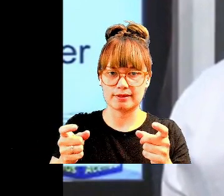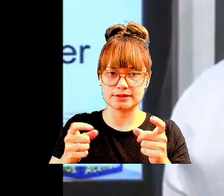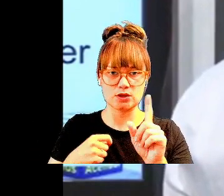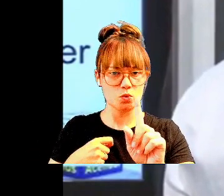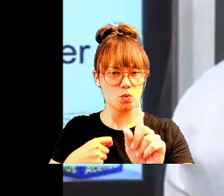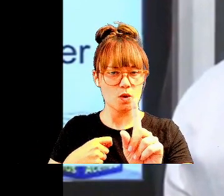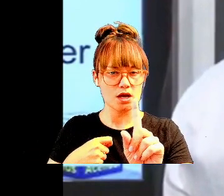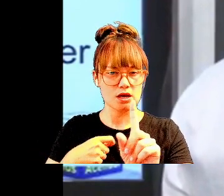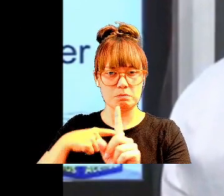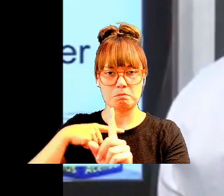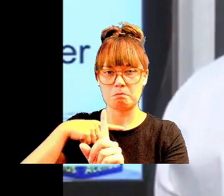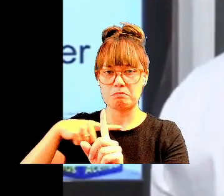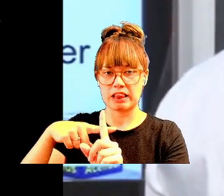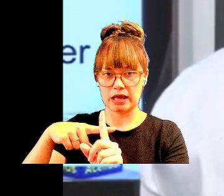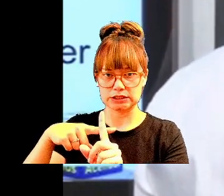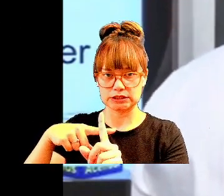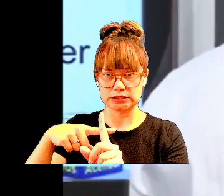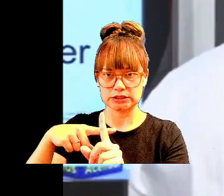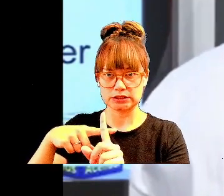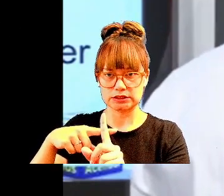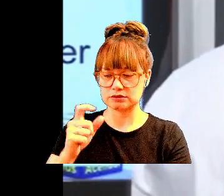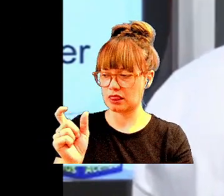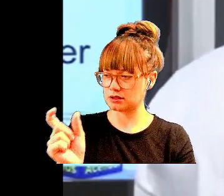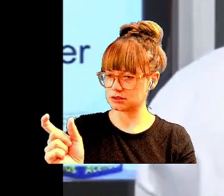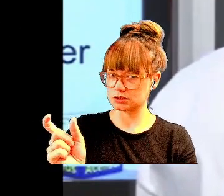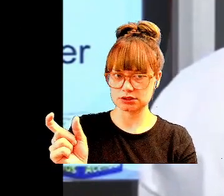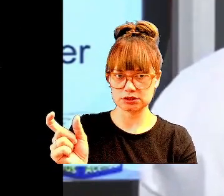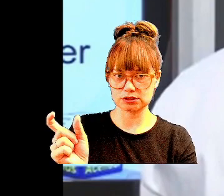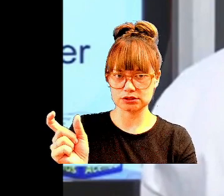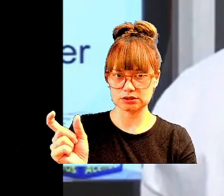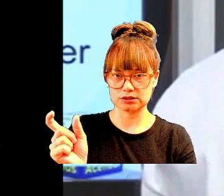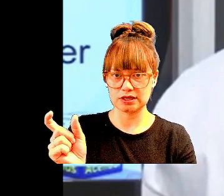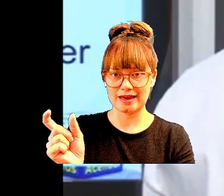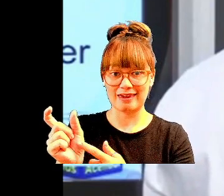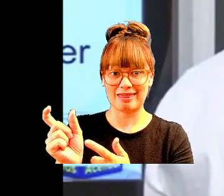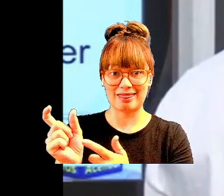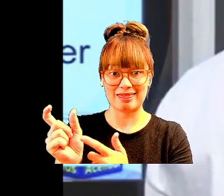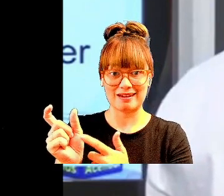right here, this represents your growth